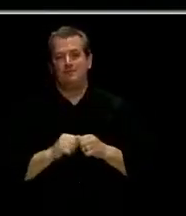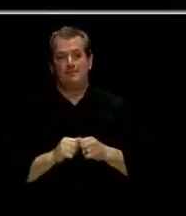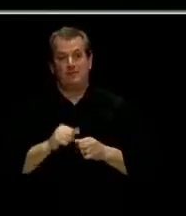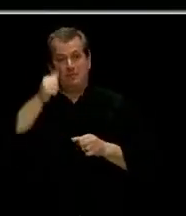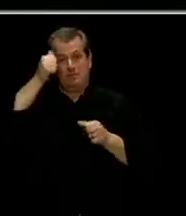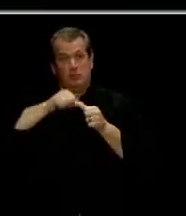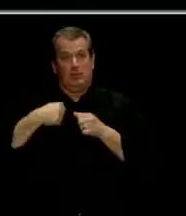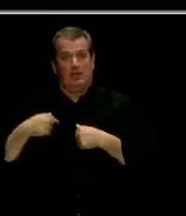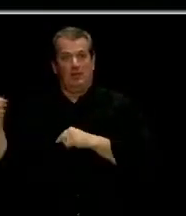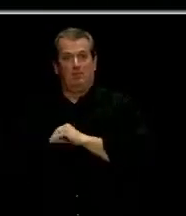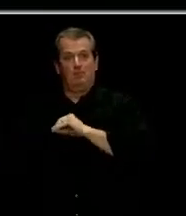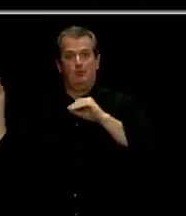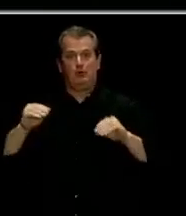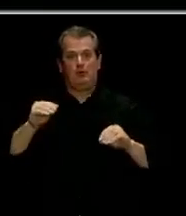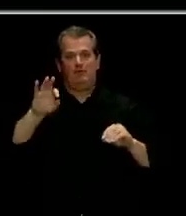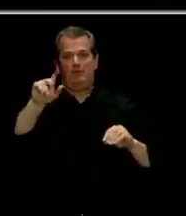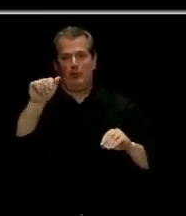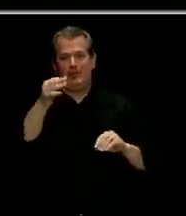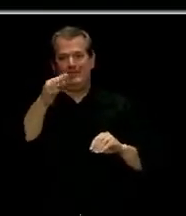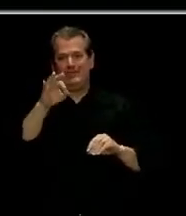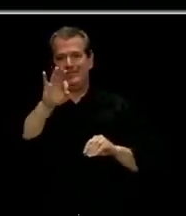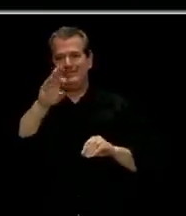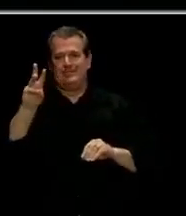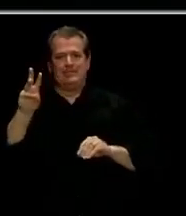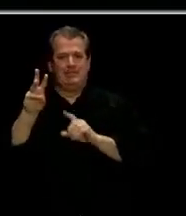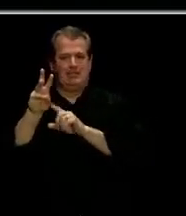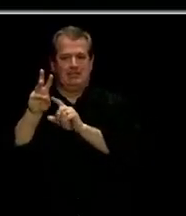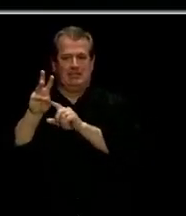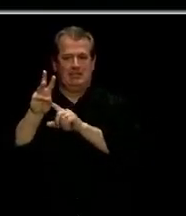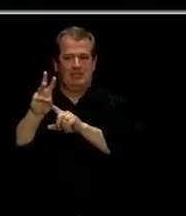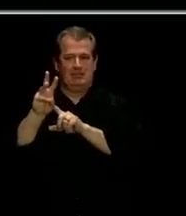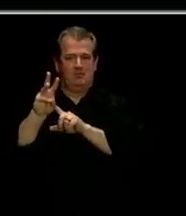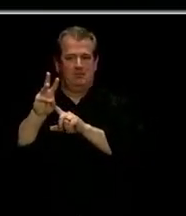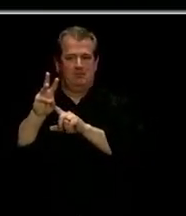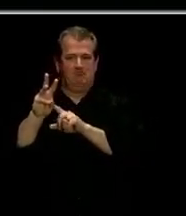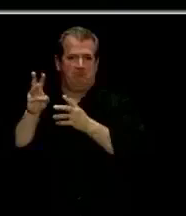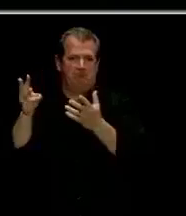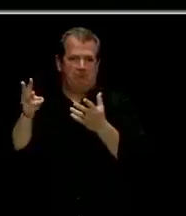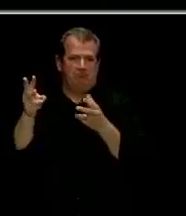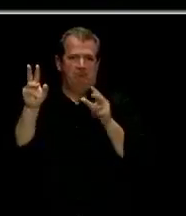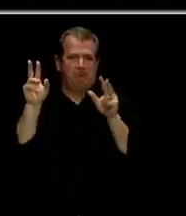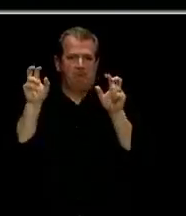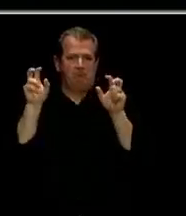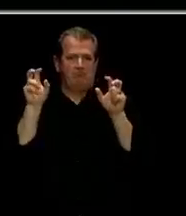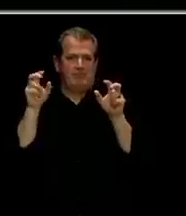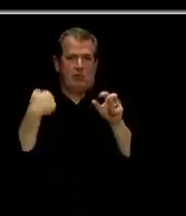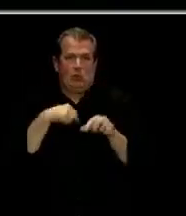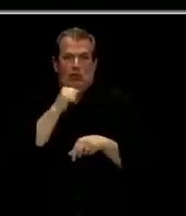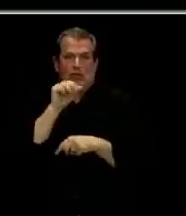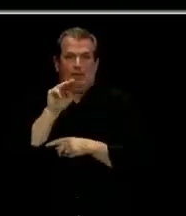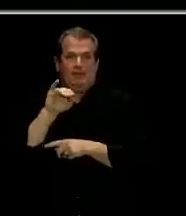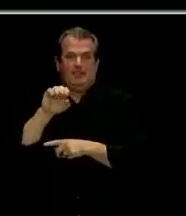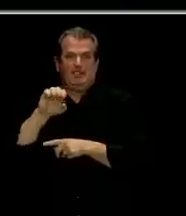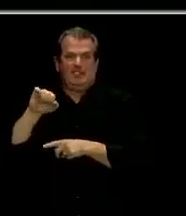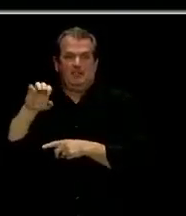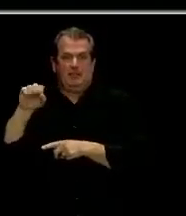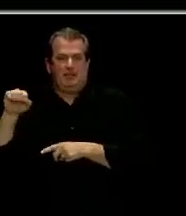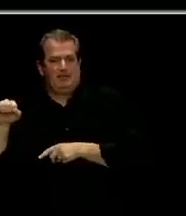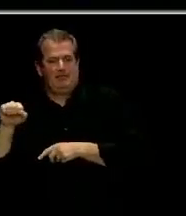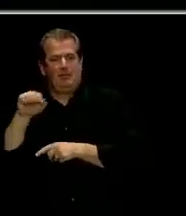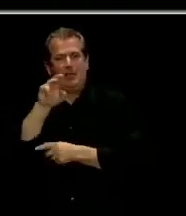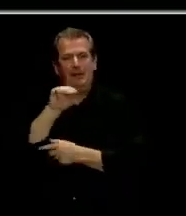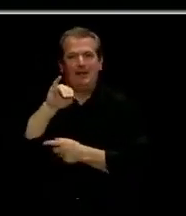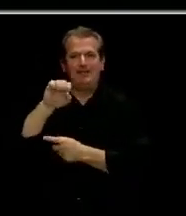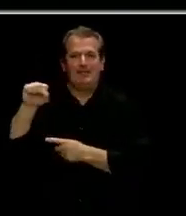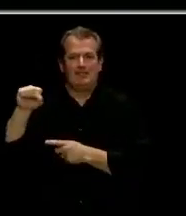moved to Florida in 1996, the saying was at least we're not Mississippi. We were at the bottom